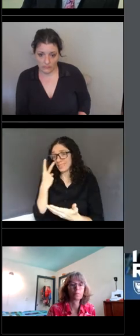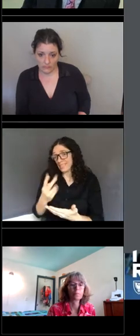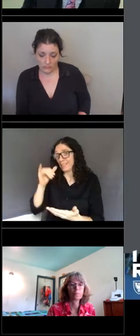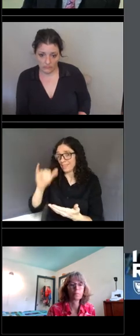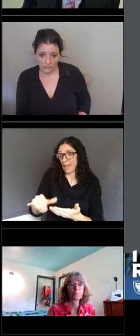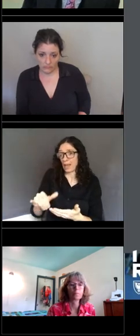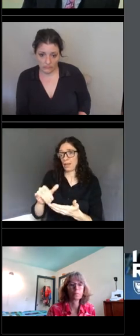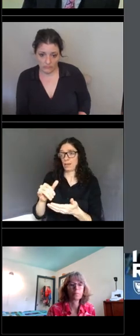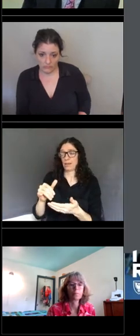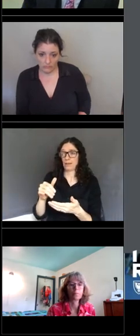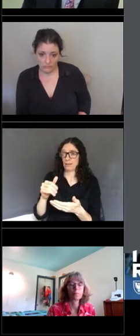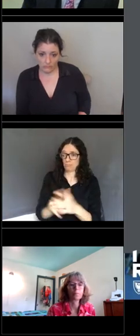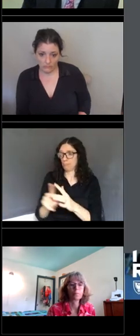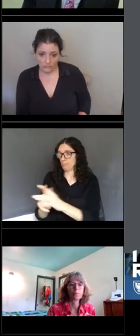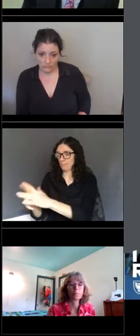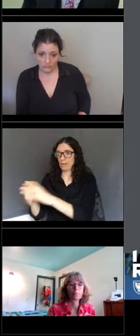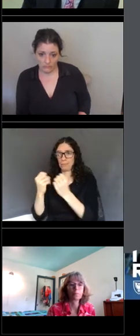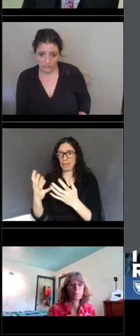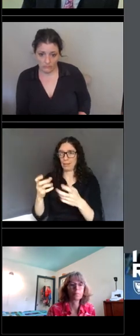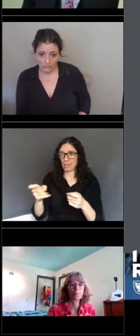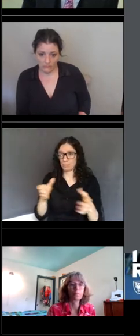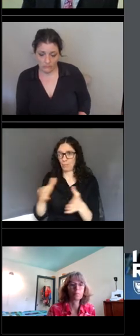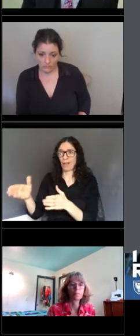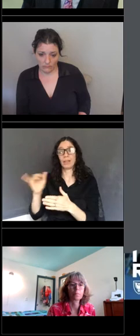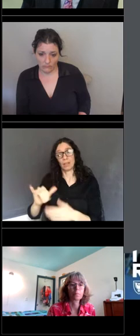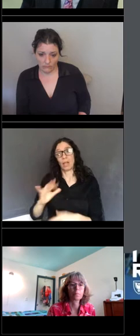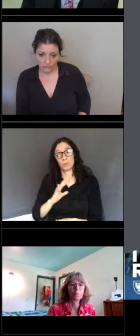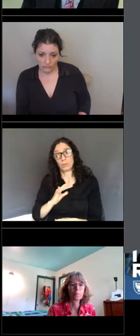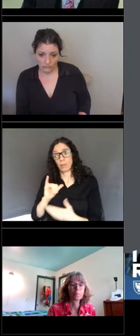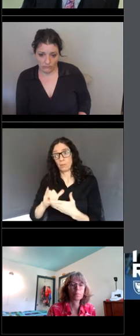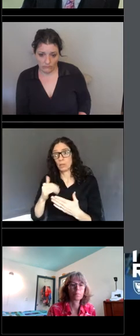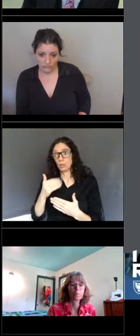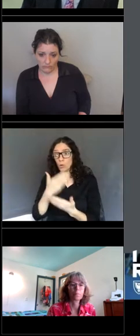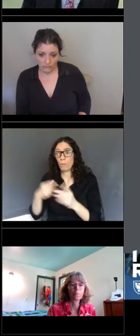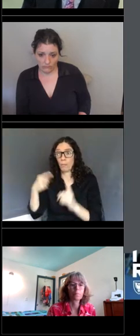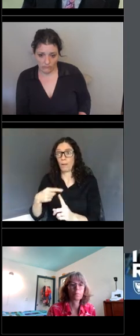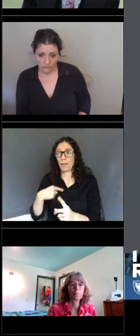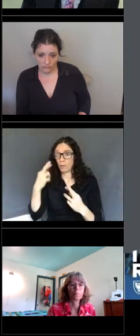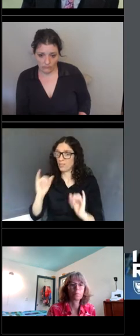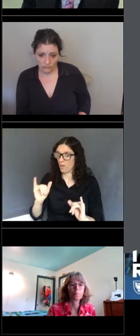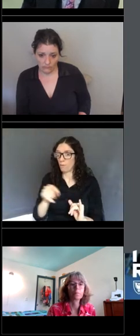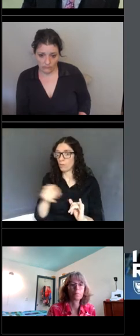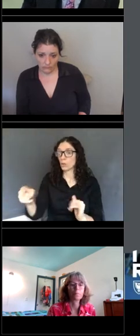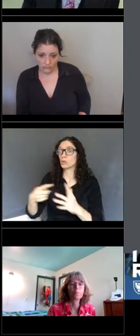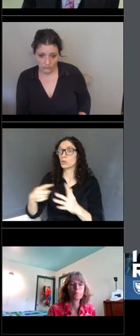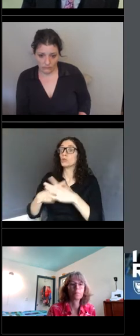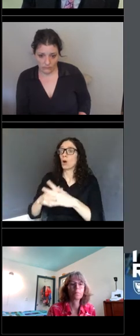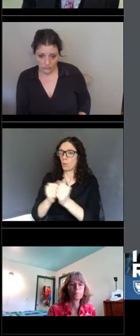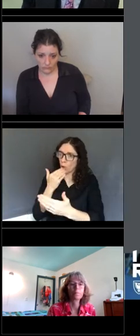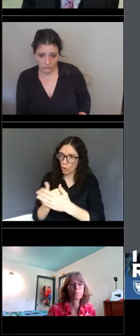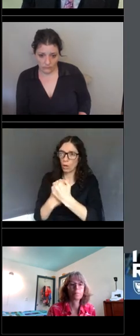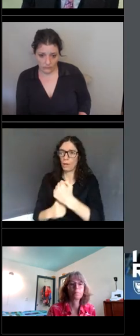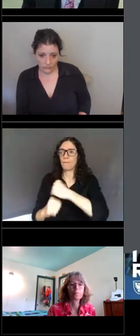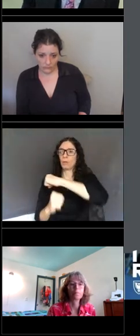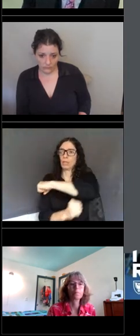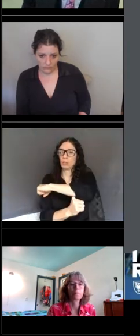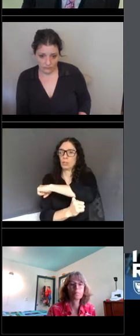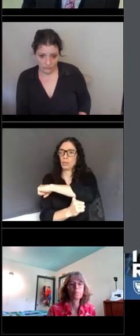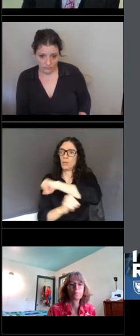I said before, was definitely a point for me that I was like, hey, they're starting off with the best base to be able to tackle these problems.